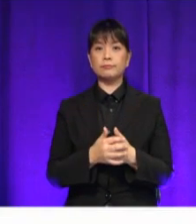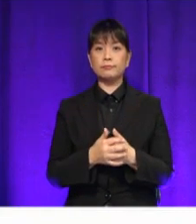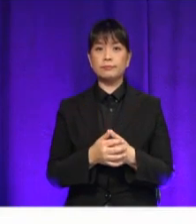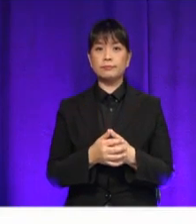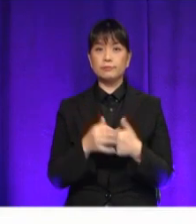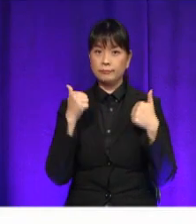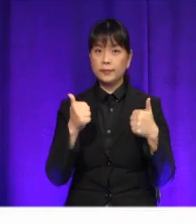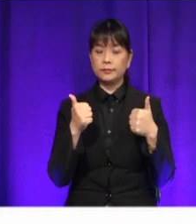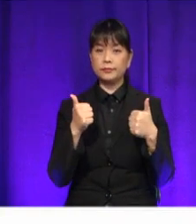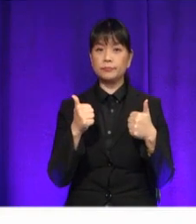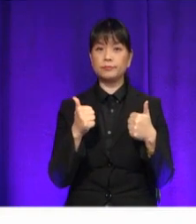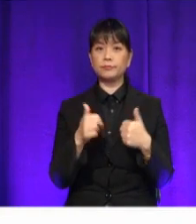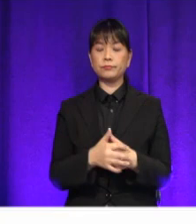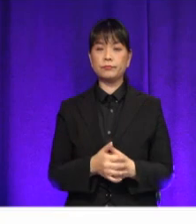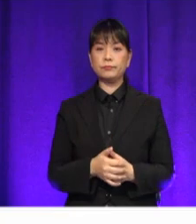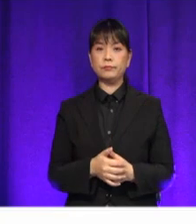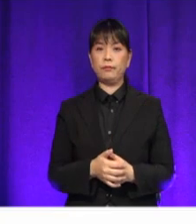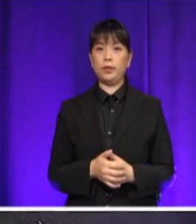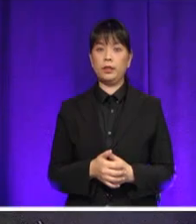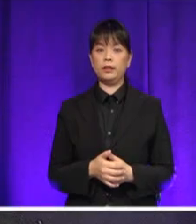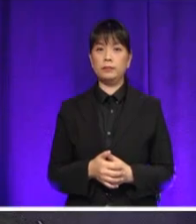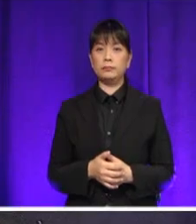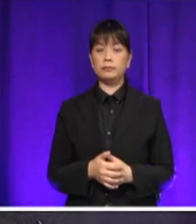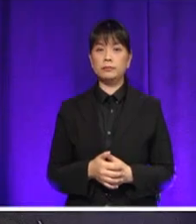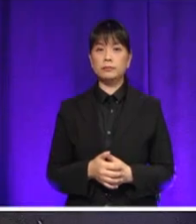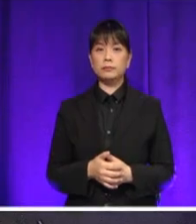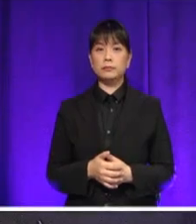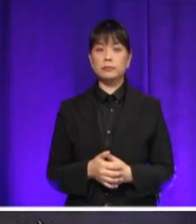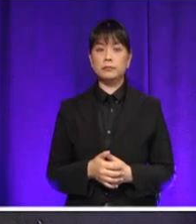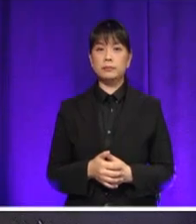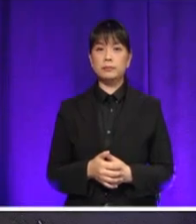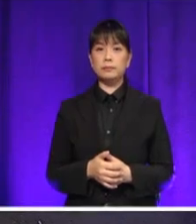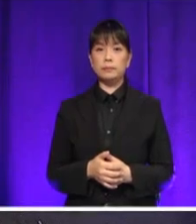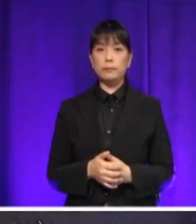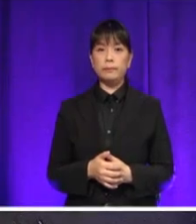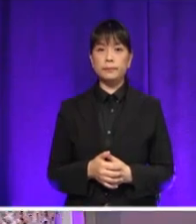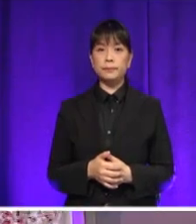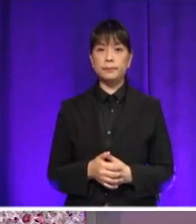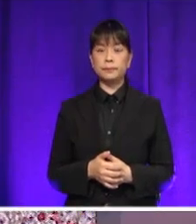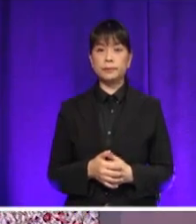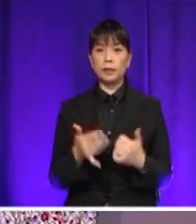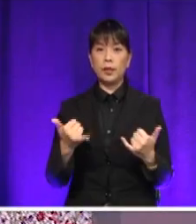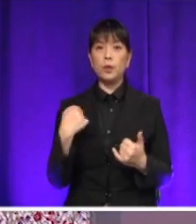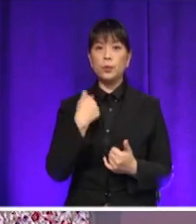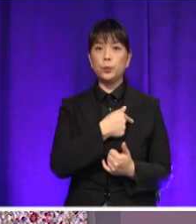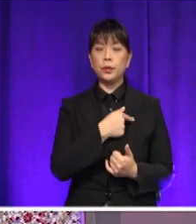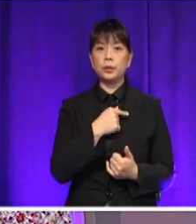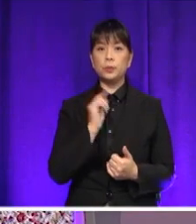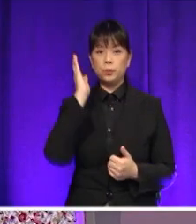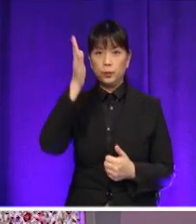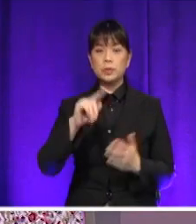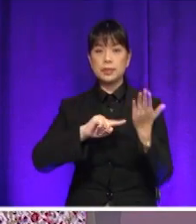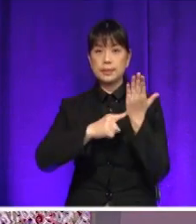Yes, okay. Yay, cool, wonderful. All right, let's continue. All right. Okay, now we're going to start off the